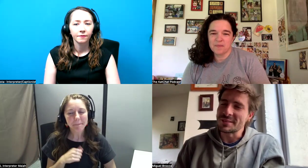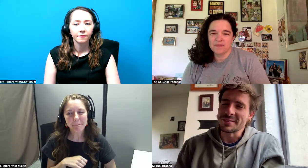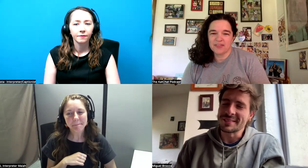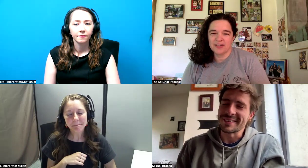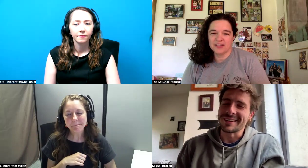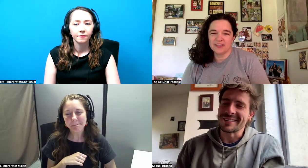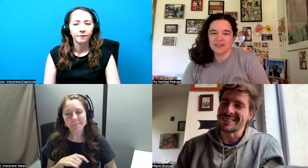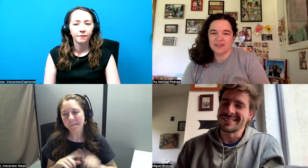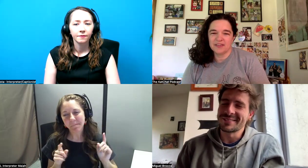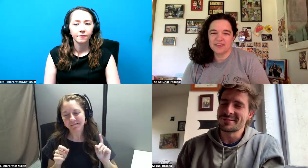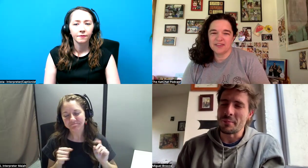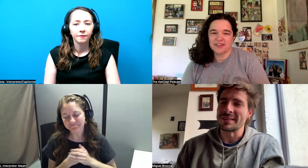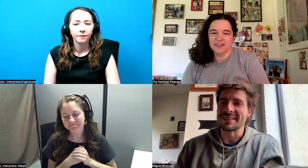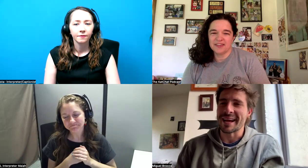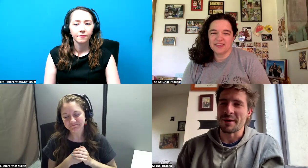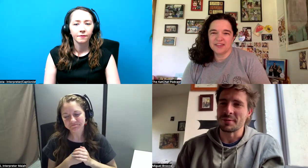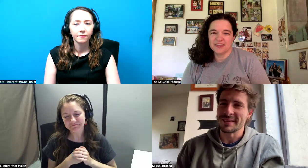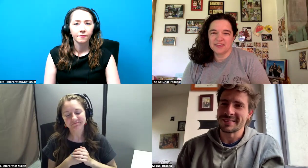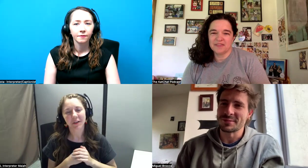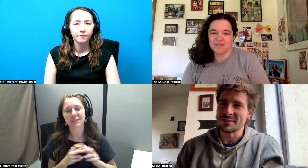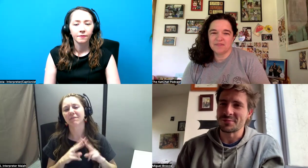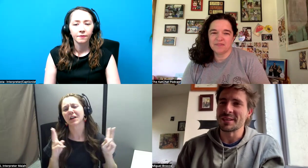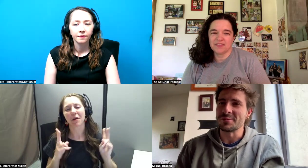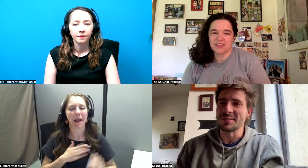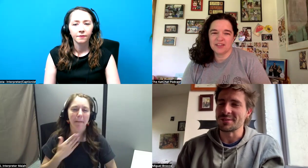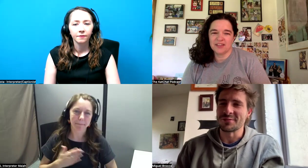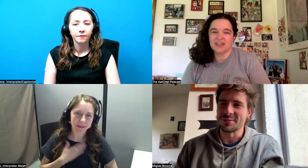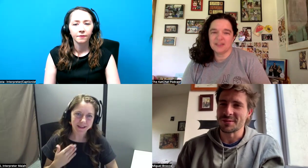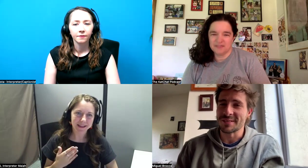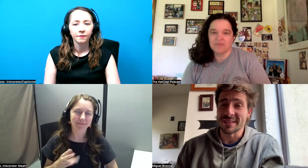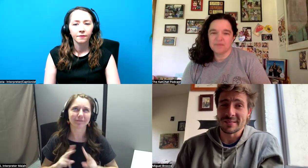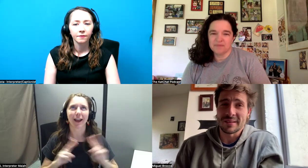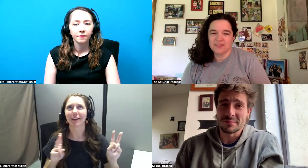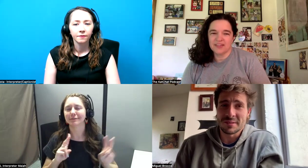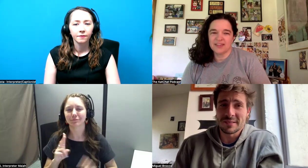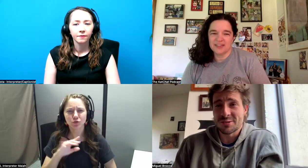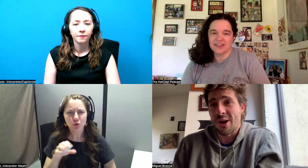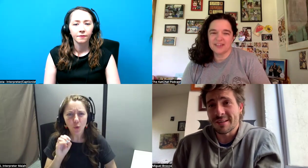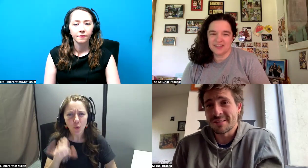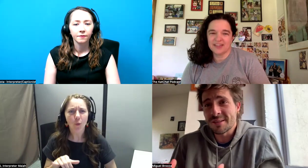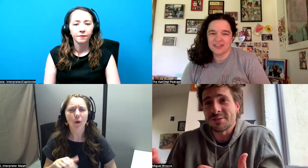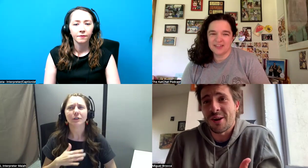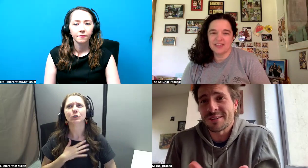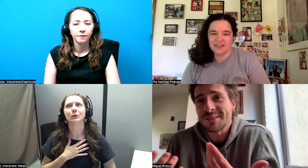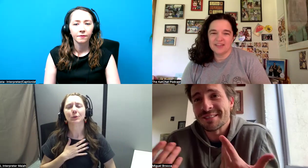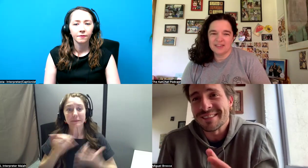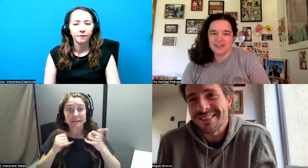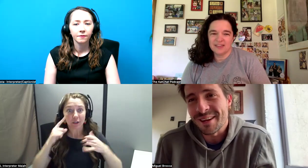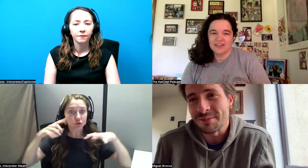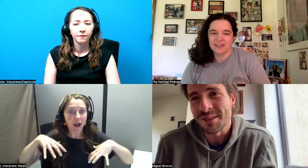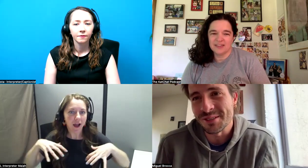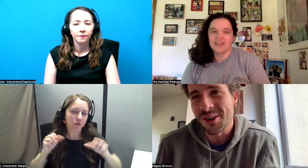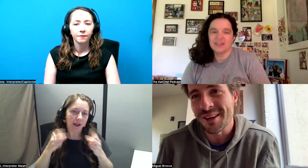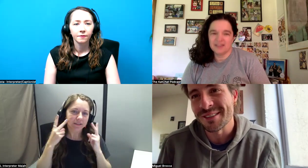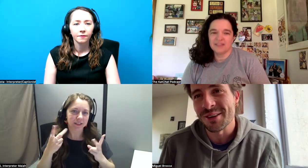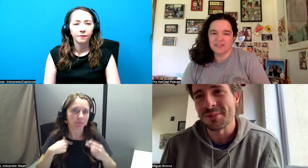yeah, I was just tremendously happy. It was a really, really joyful. It was just like it's a shock. It's still a shock. You can see that